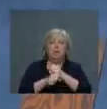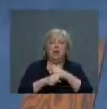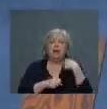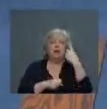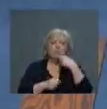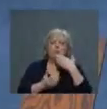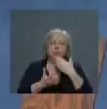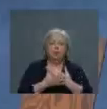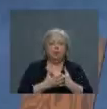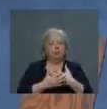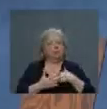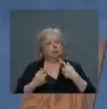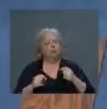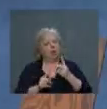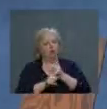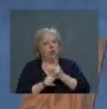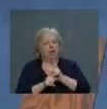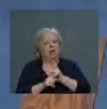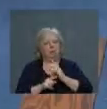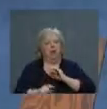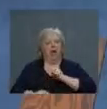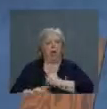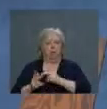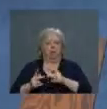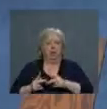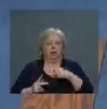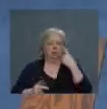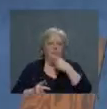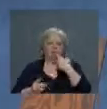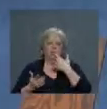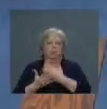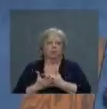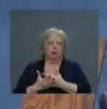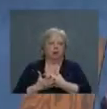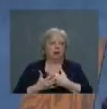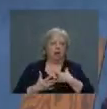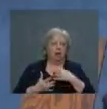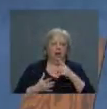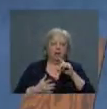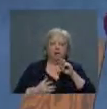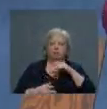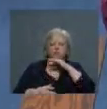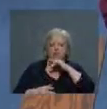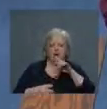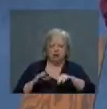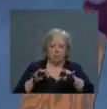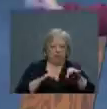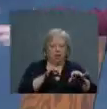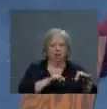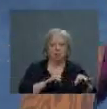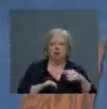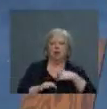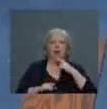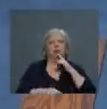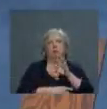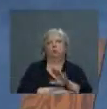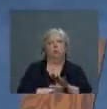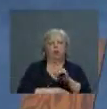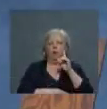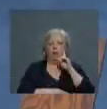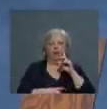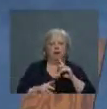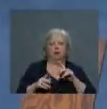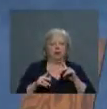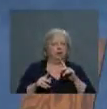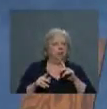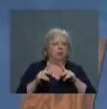our places looking good. I pick up the trash, and I swear I think people look for residents that keep their trash